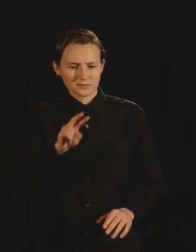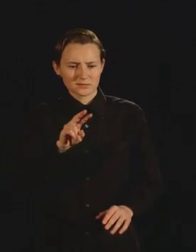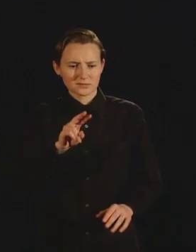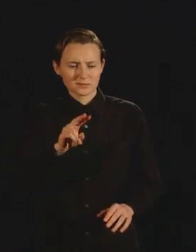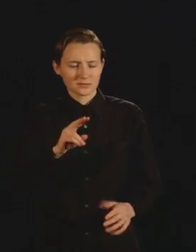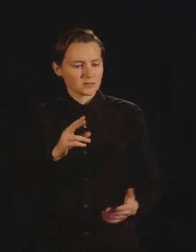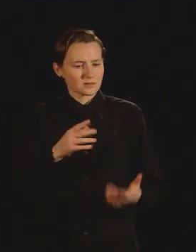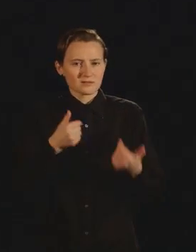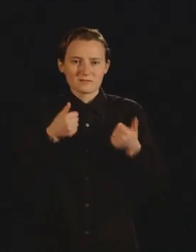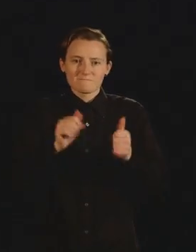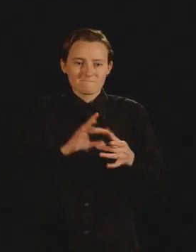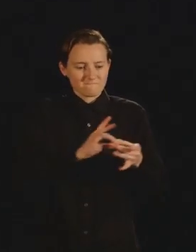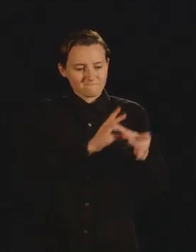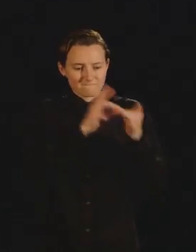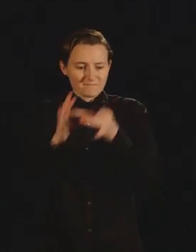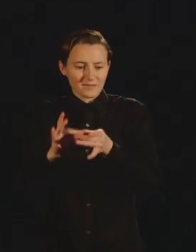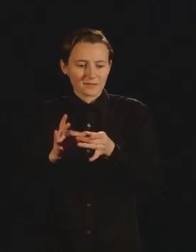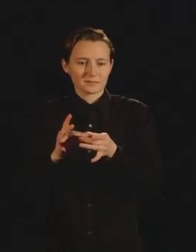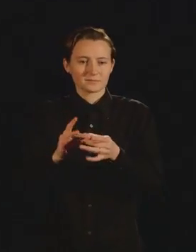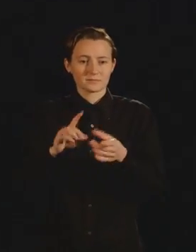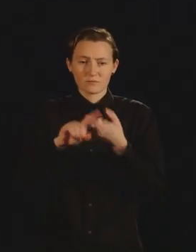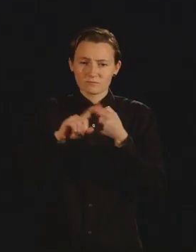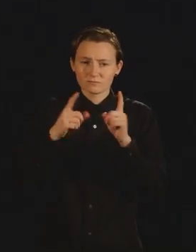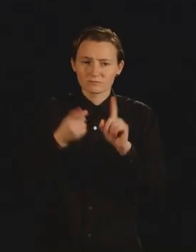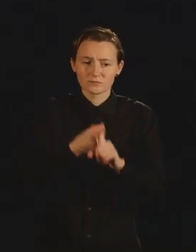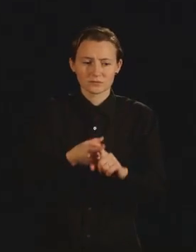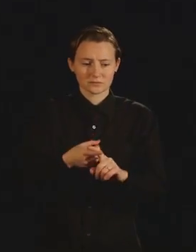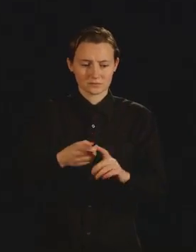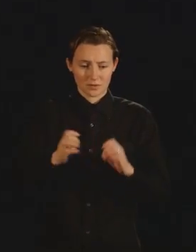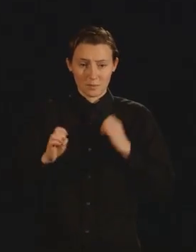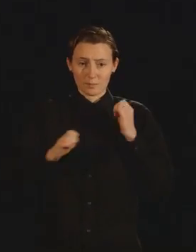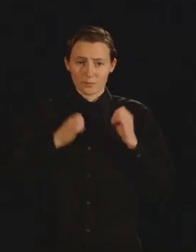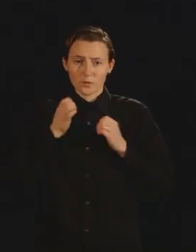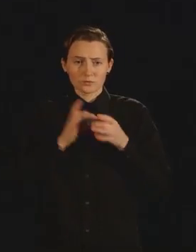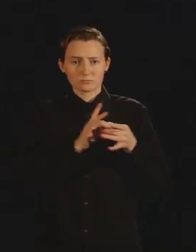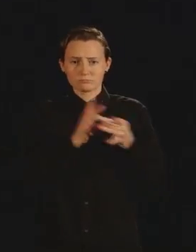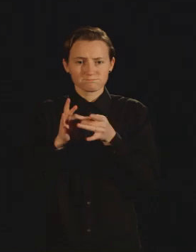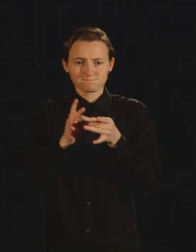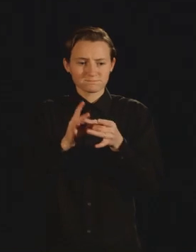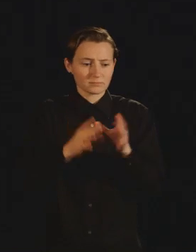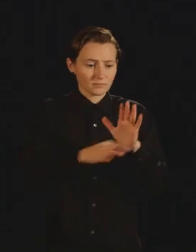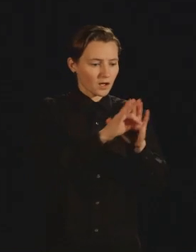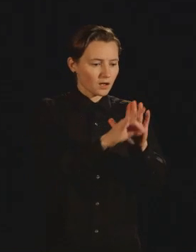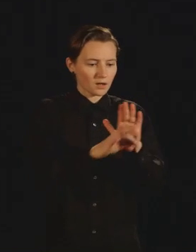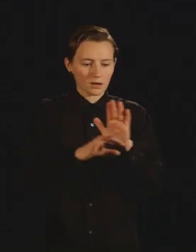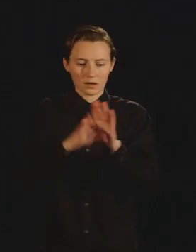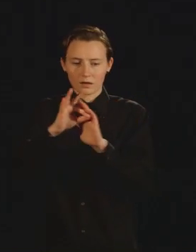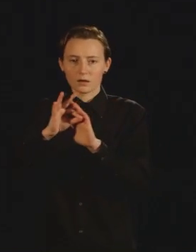to form rich emotional friendships with men, finding it almost impossible.